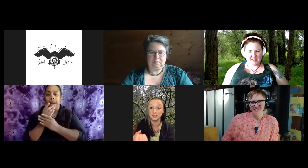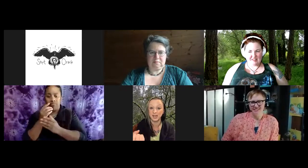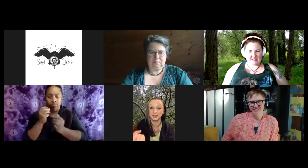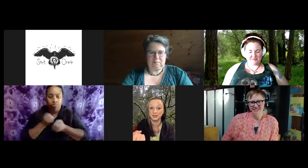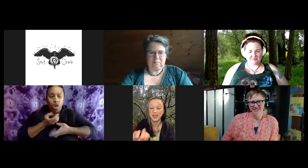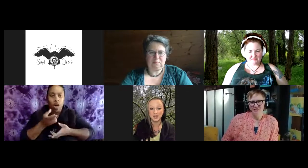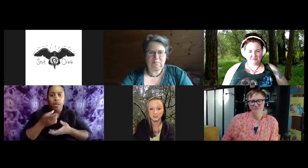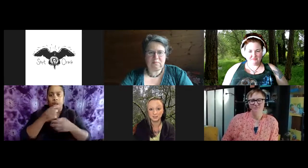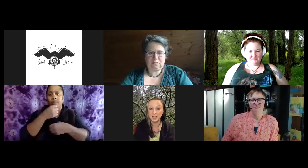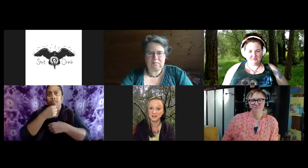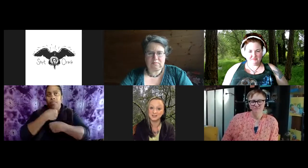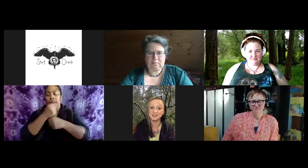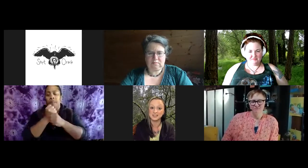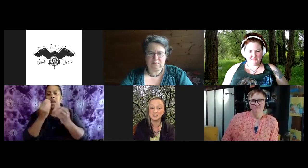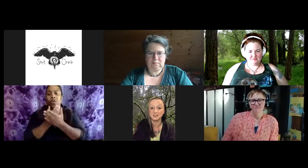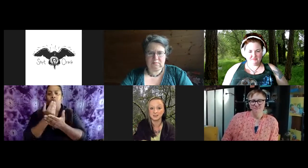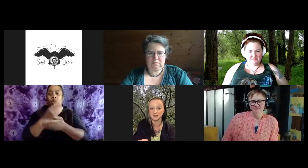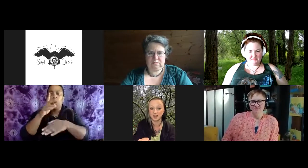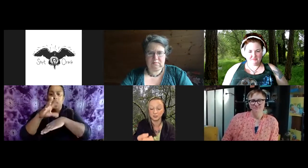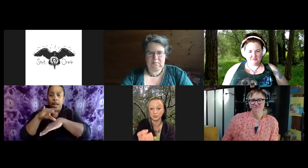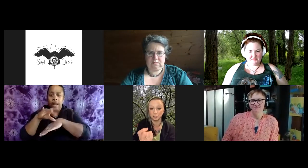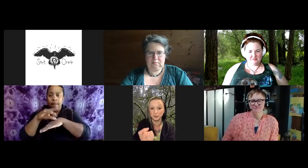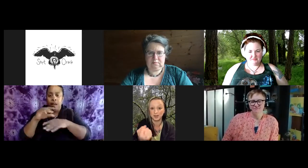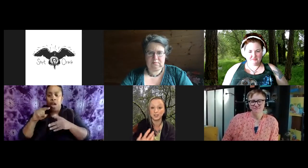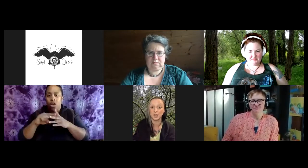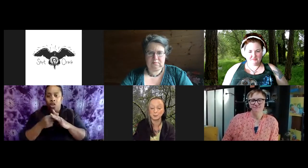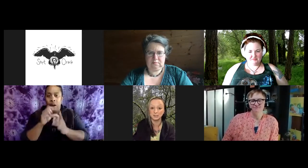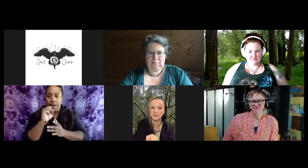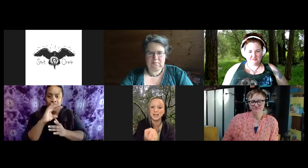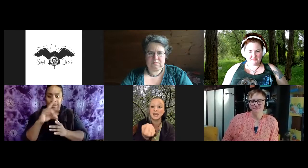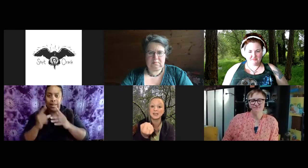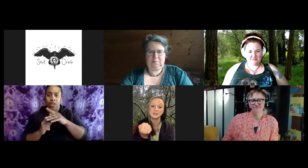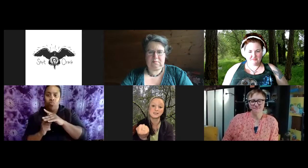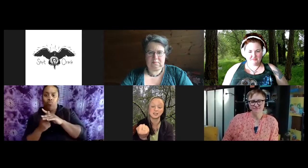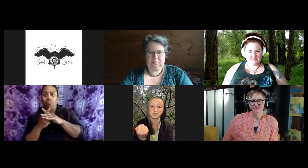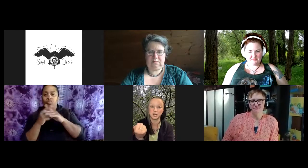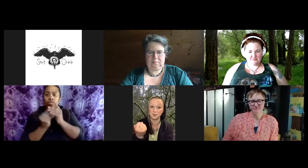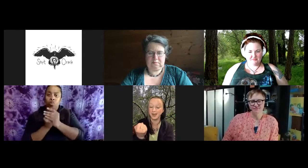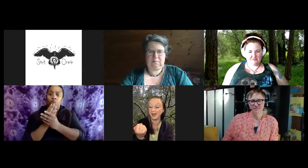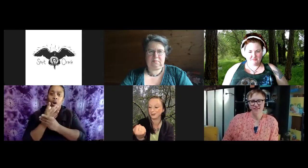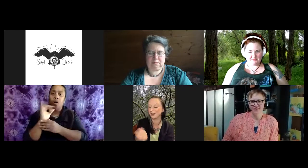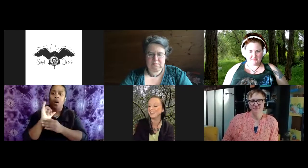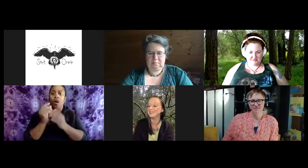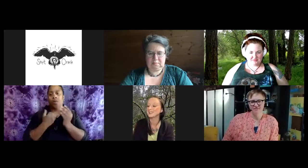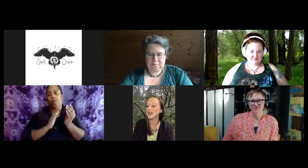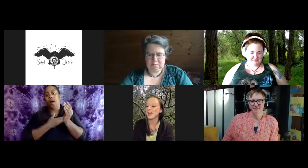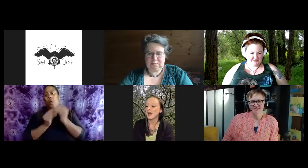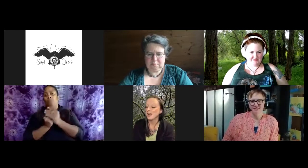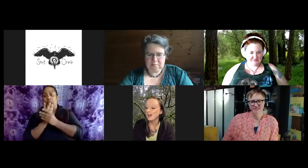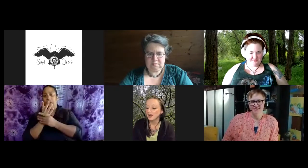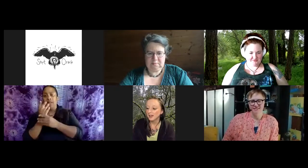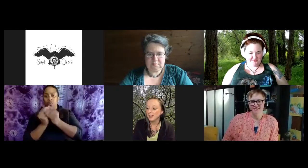leaves again, and so that our seeds can start to germinate and our plants can come back, right?